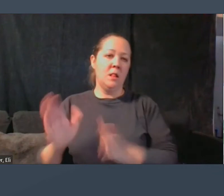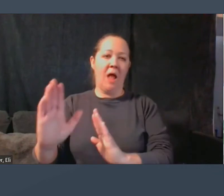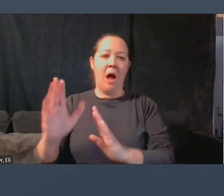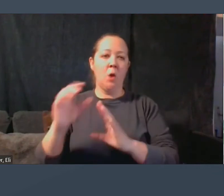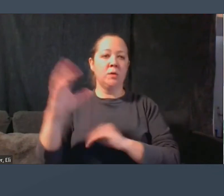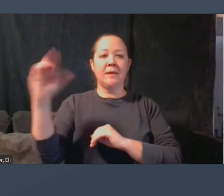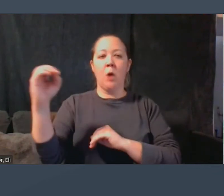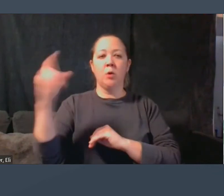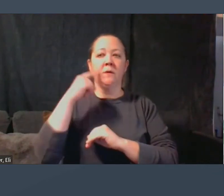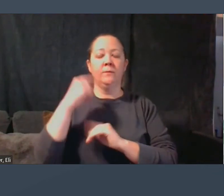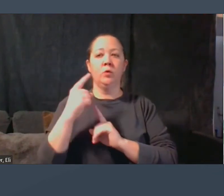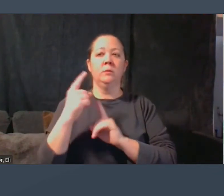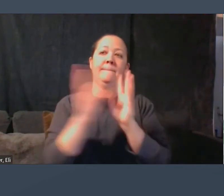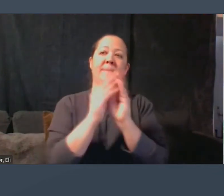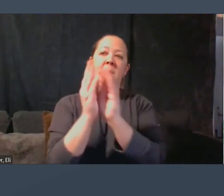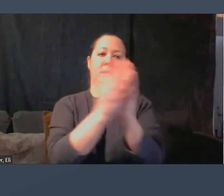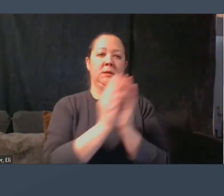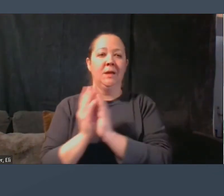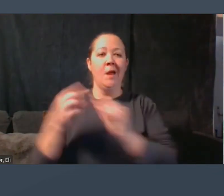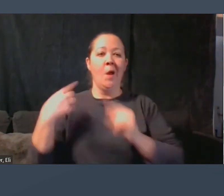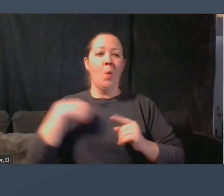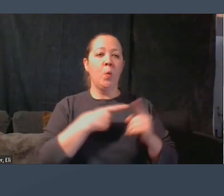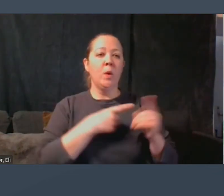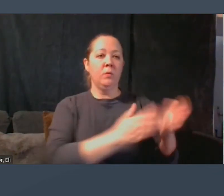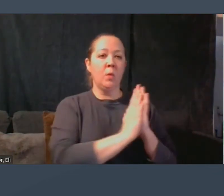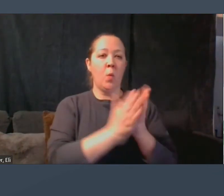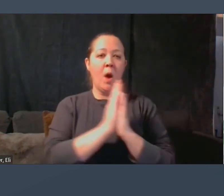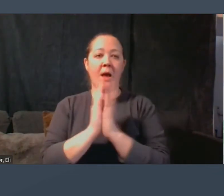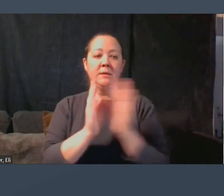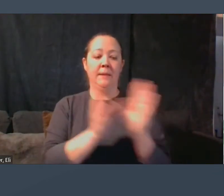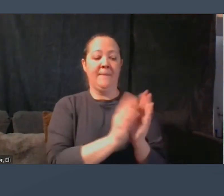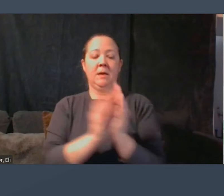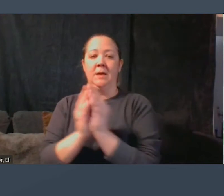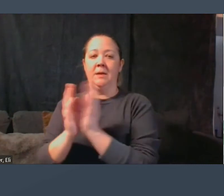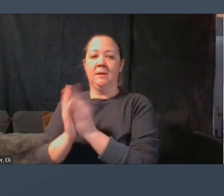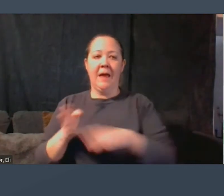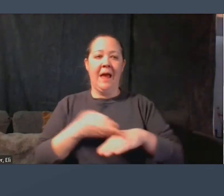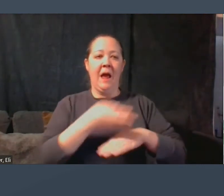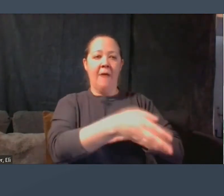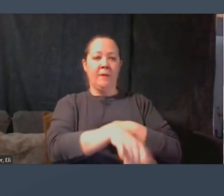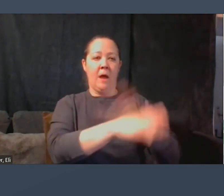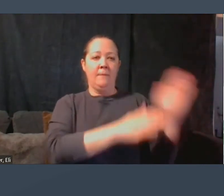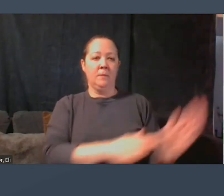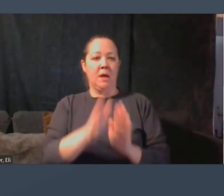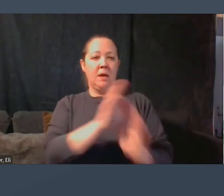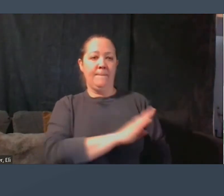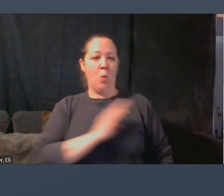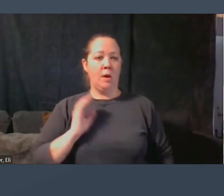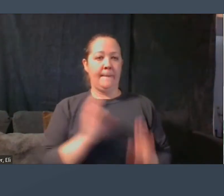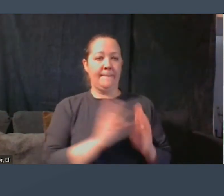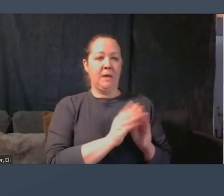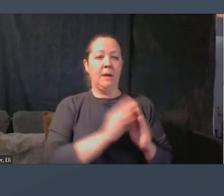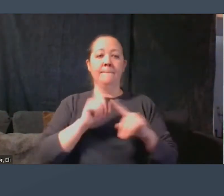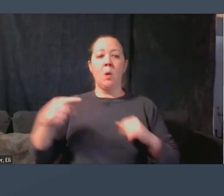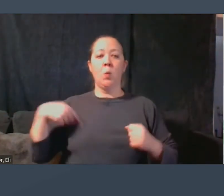us. We did request meetings all the way pretty much immediately after the planning board meeting, but we appreciate Mr.